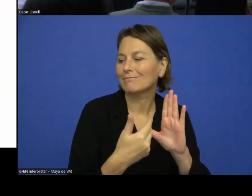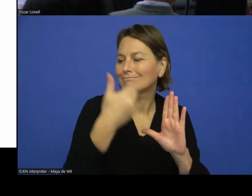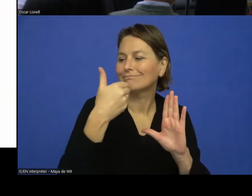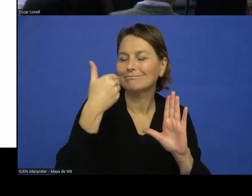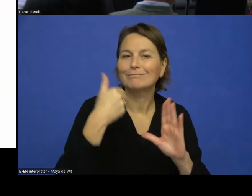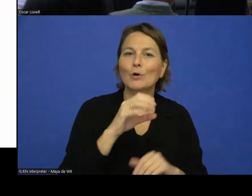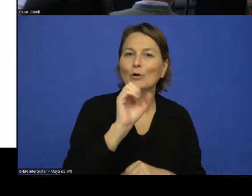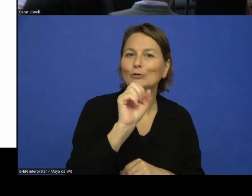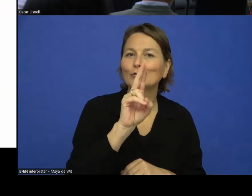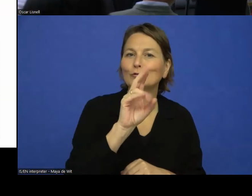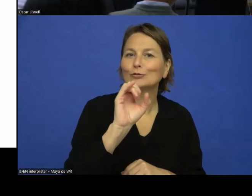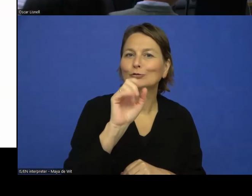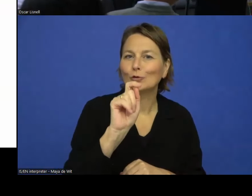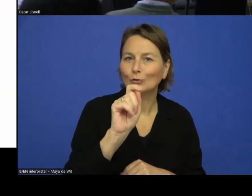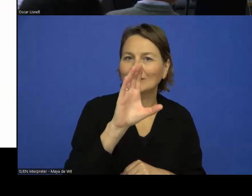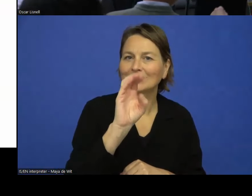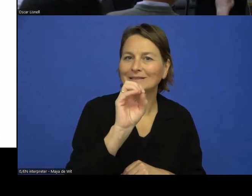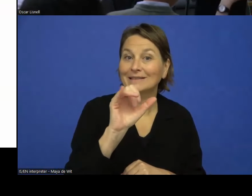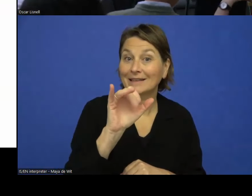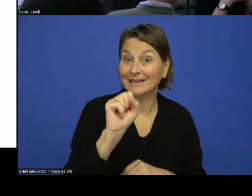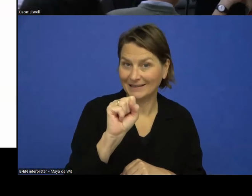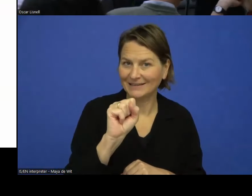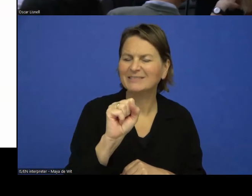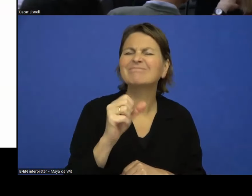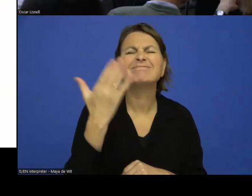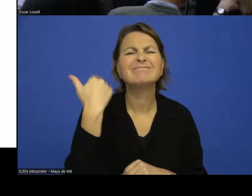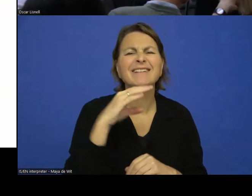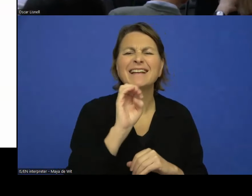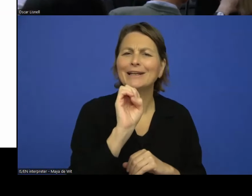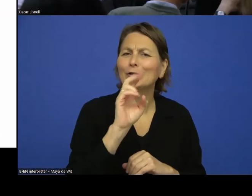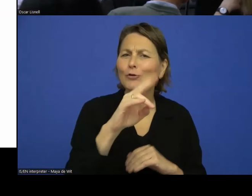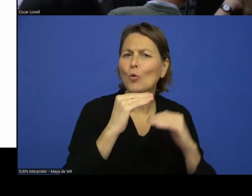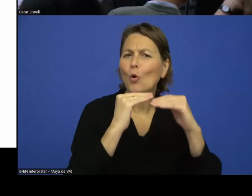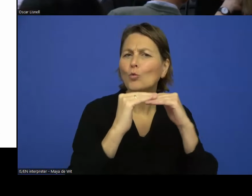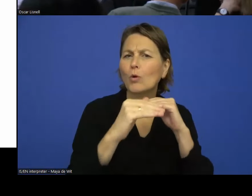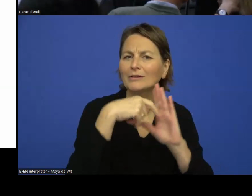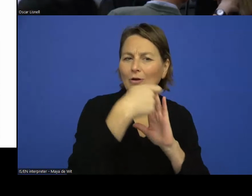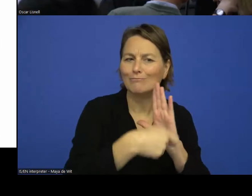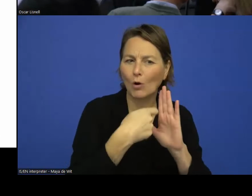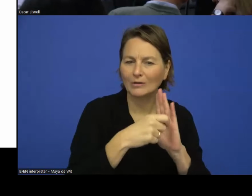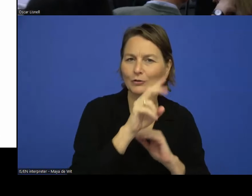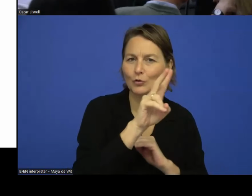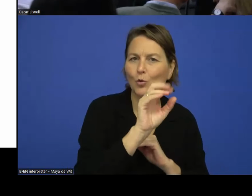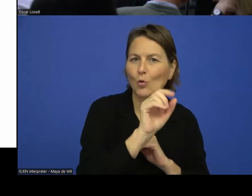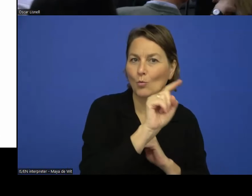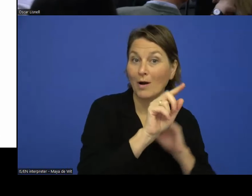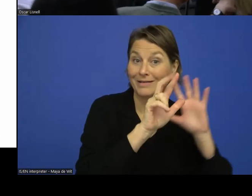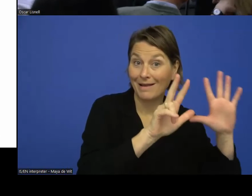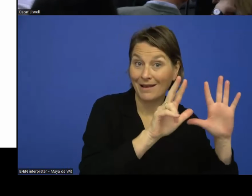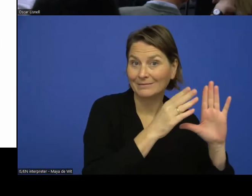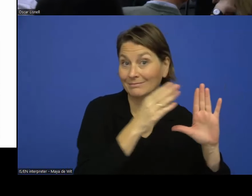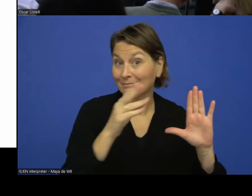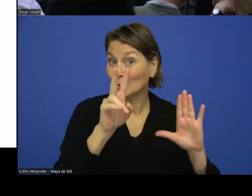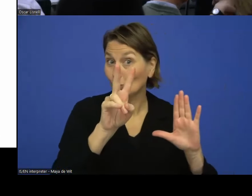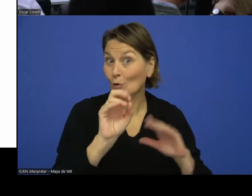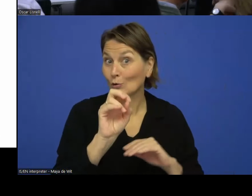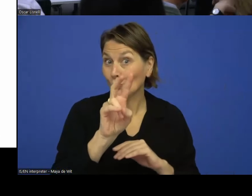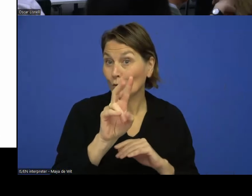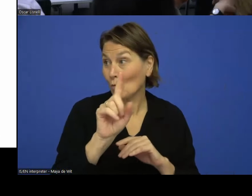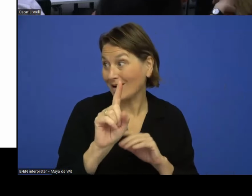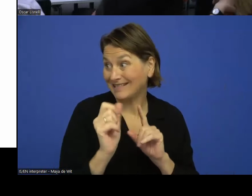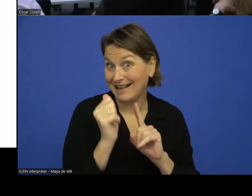a EU Horizon 2020 project that was 2018 and finished last year.